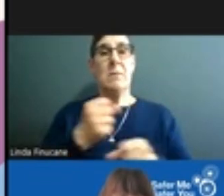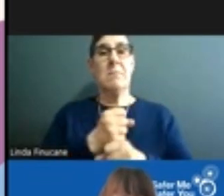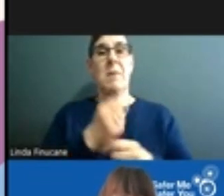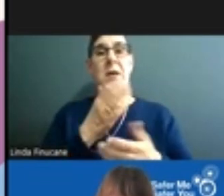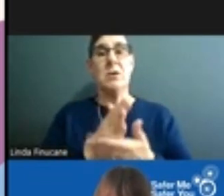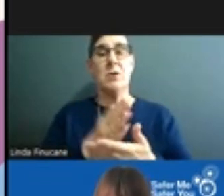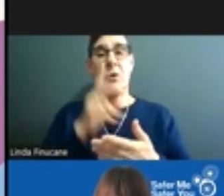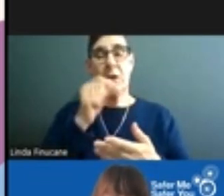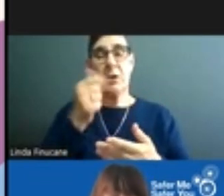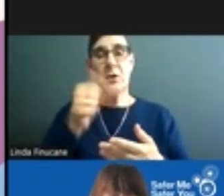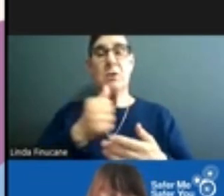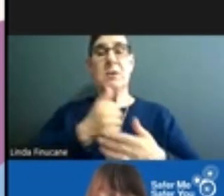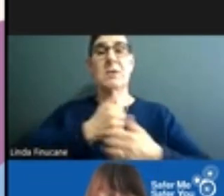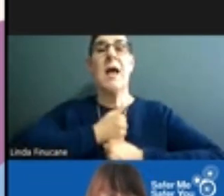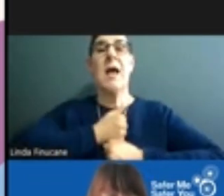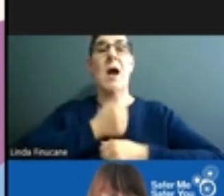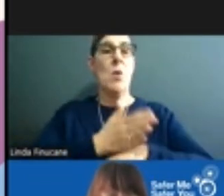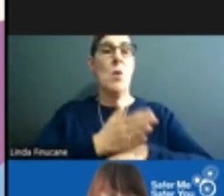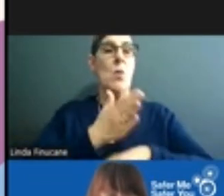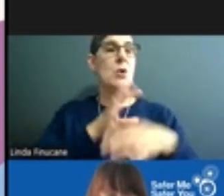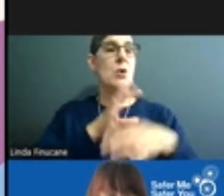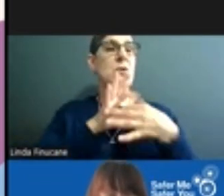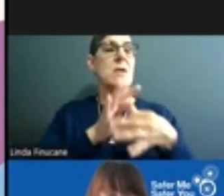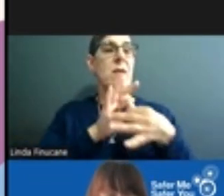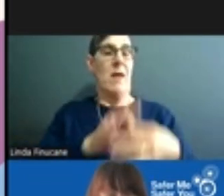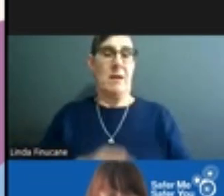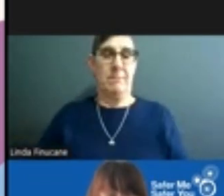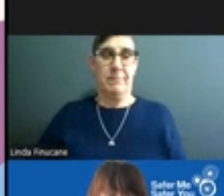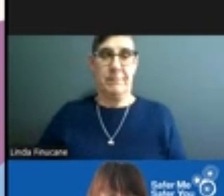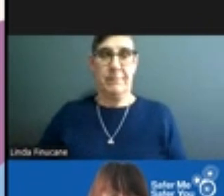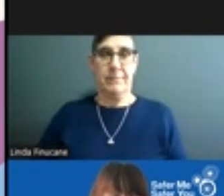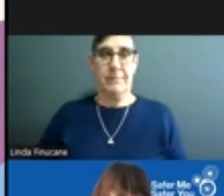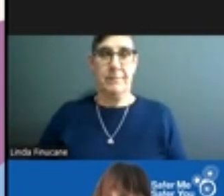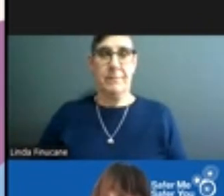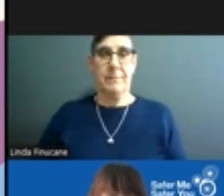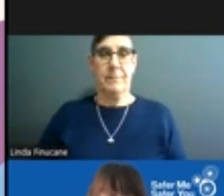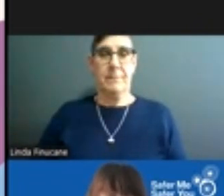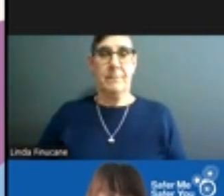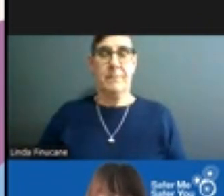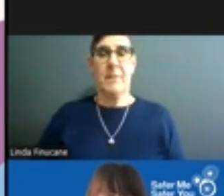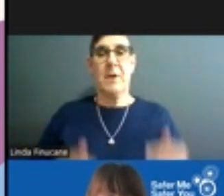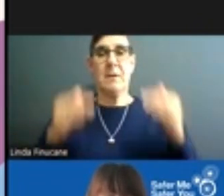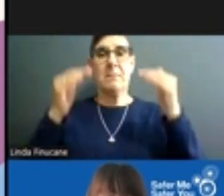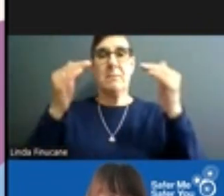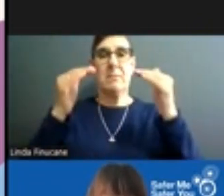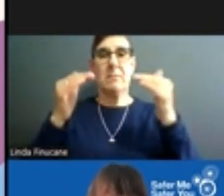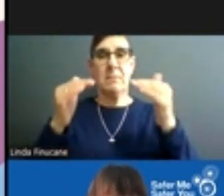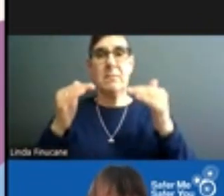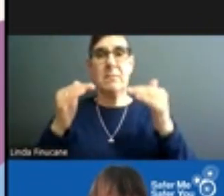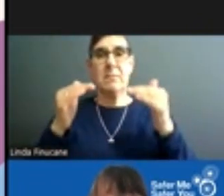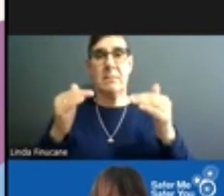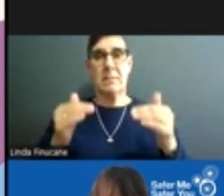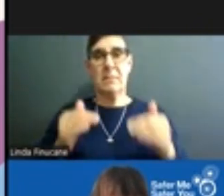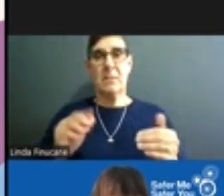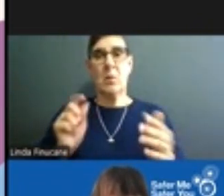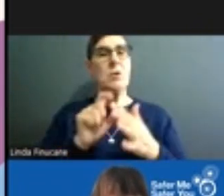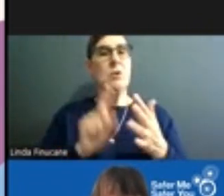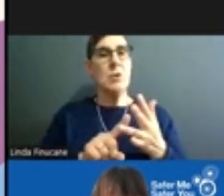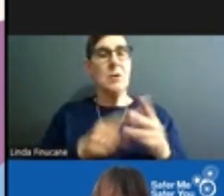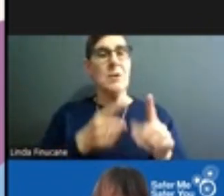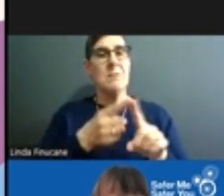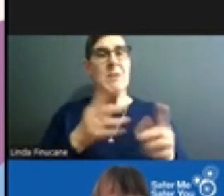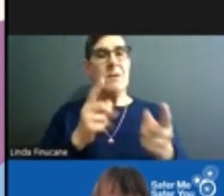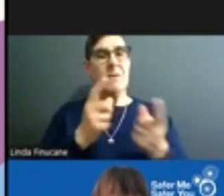in our work together. And I think then you can sort of go through it and maybe pull out specific